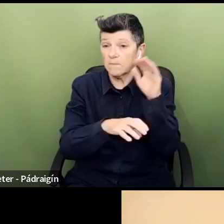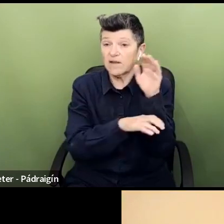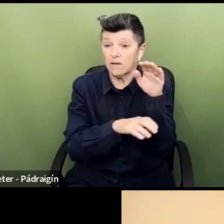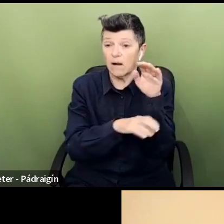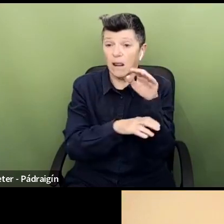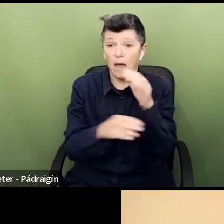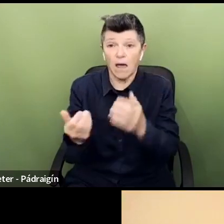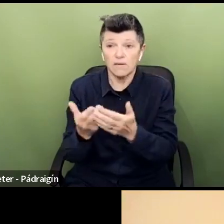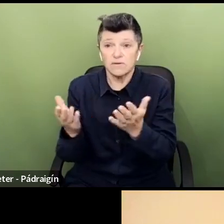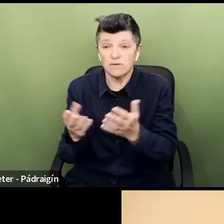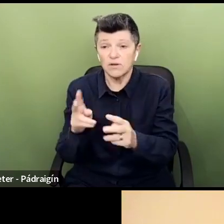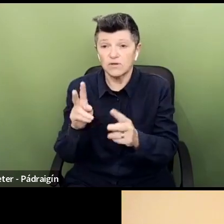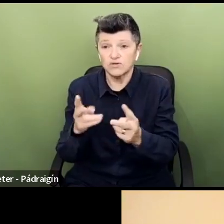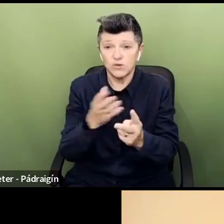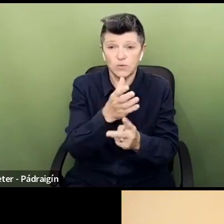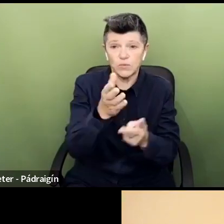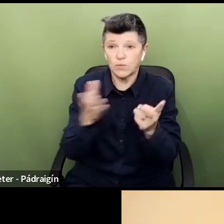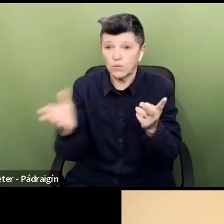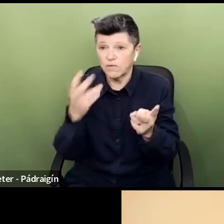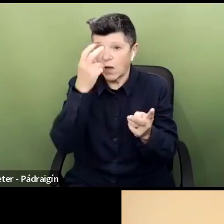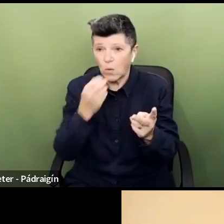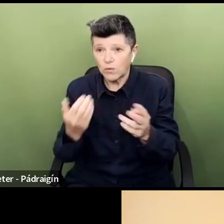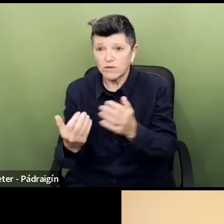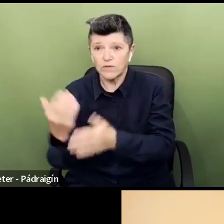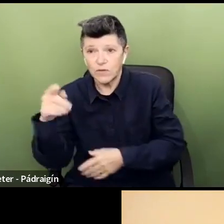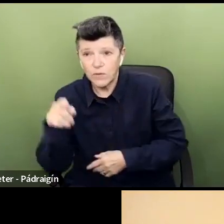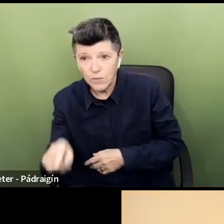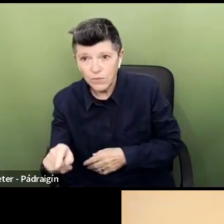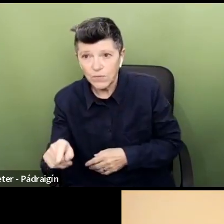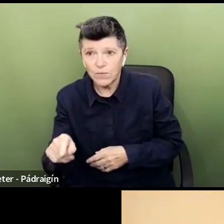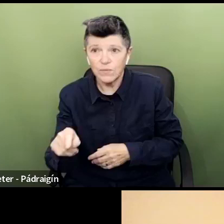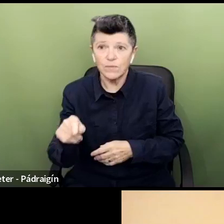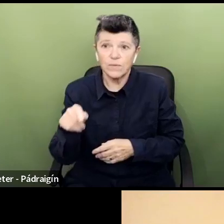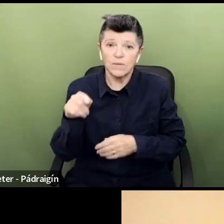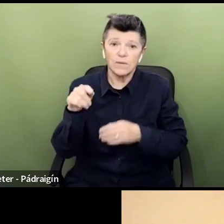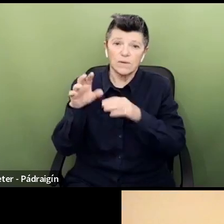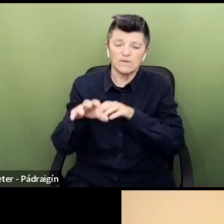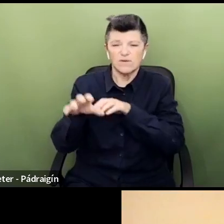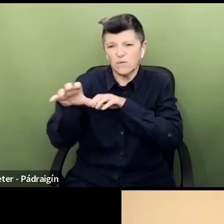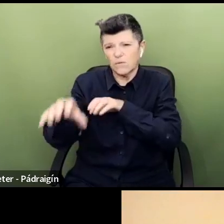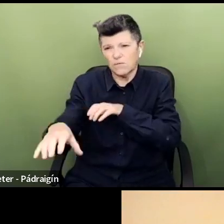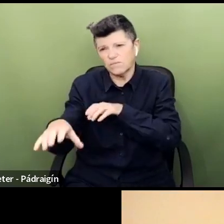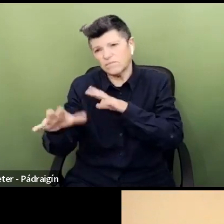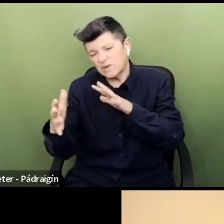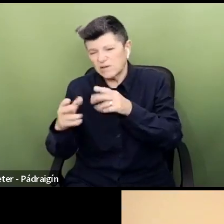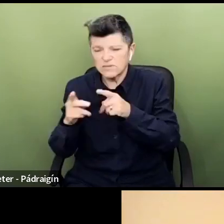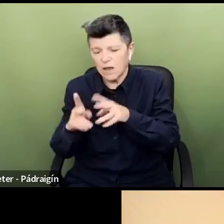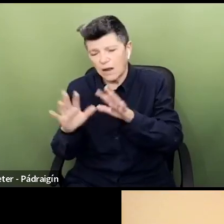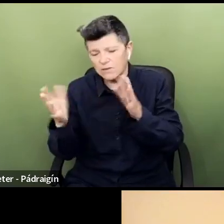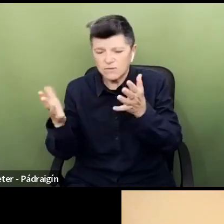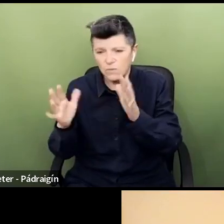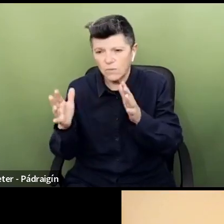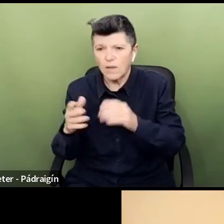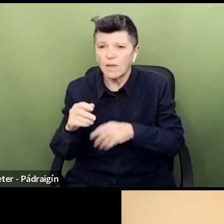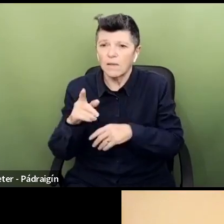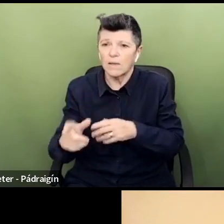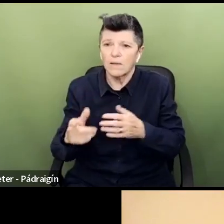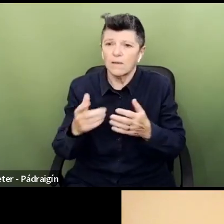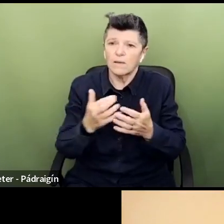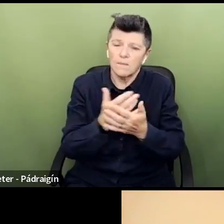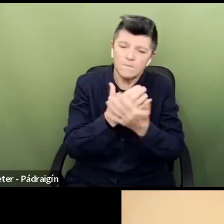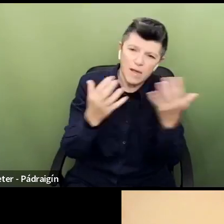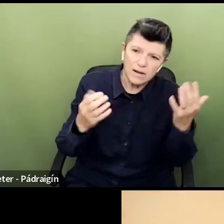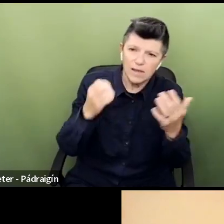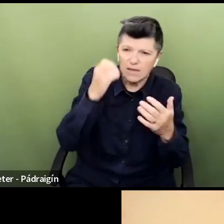two varieties. There's the old and the new, to put it in a stylized ways. Many intelligentsia, many professionals